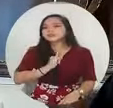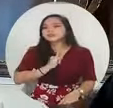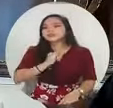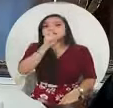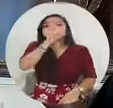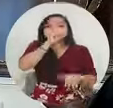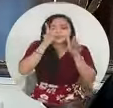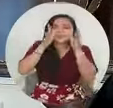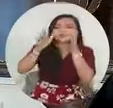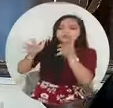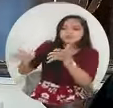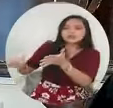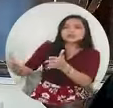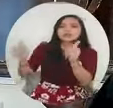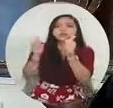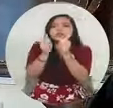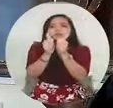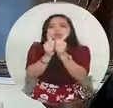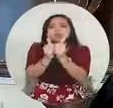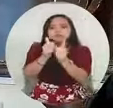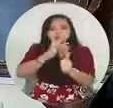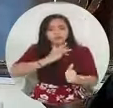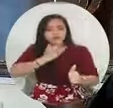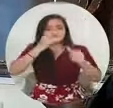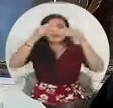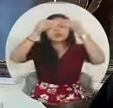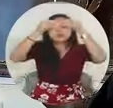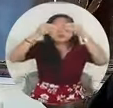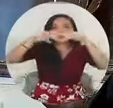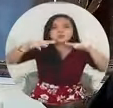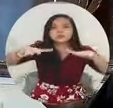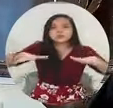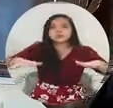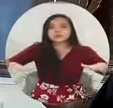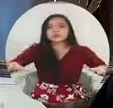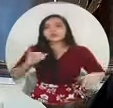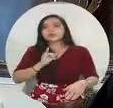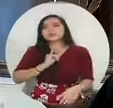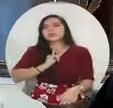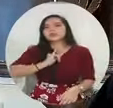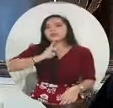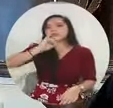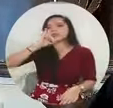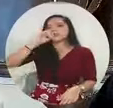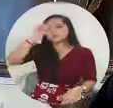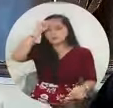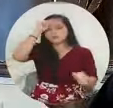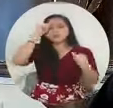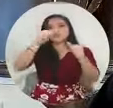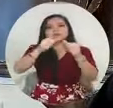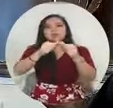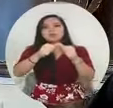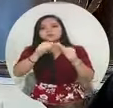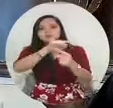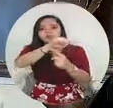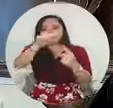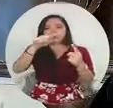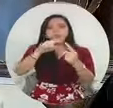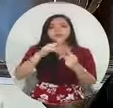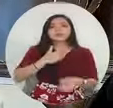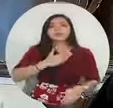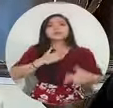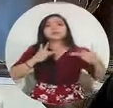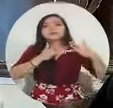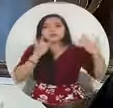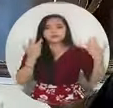the silence leaves me with a sense of loss, I remember